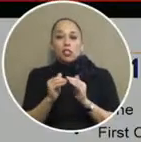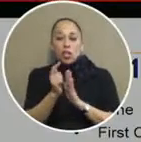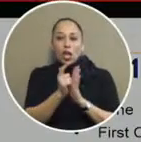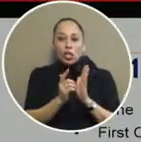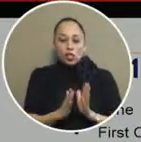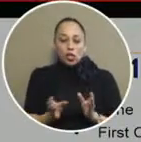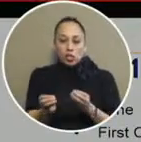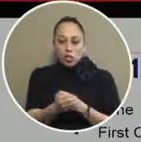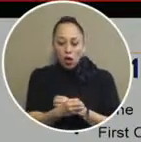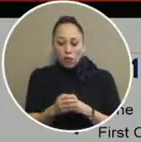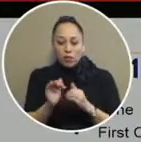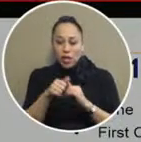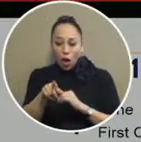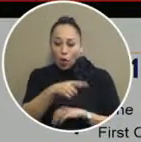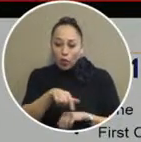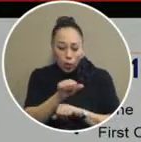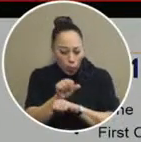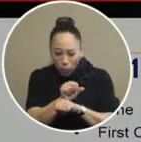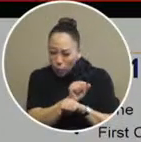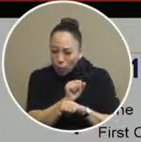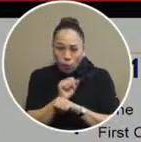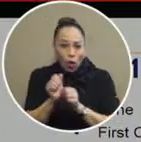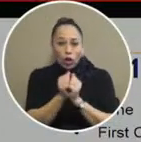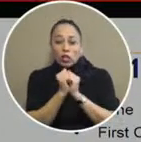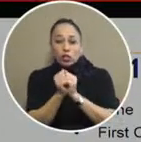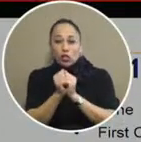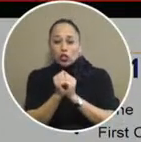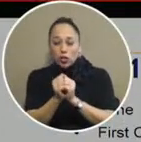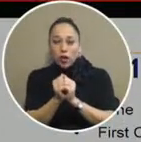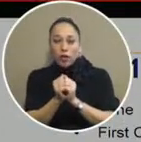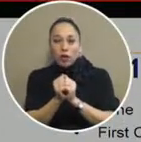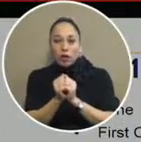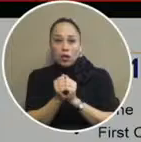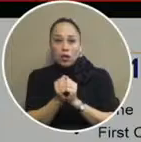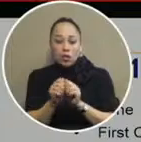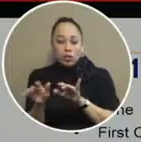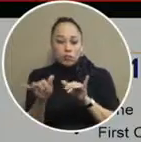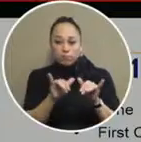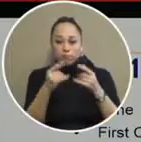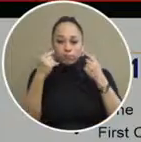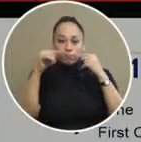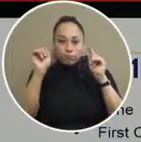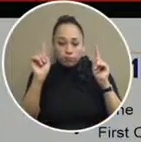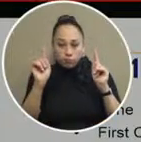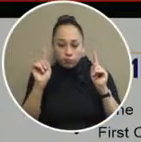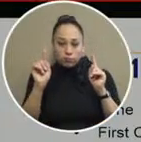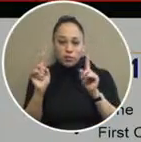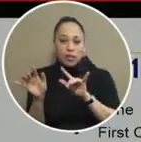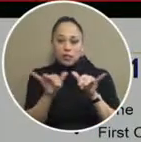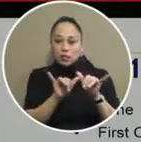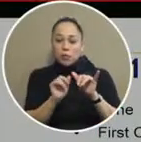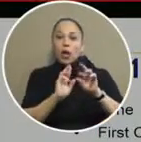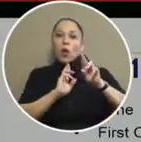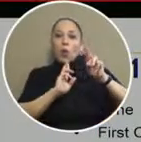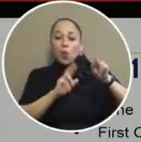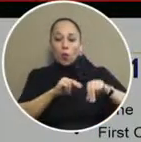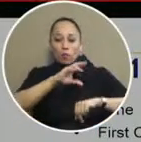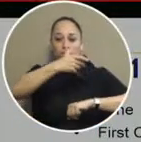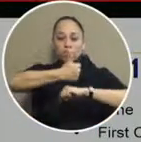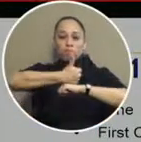how they were able to work together to have similar declarations and similar orders in